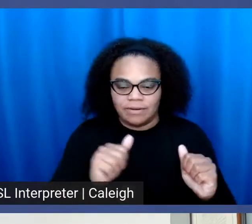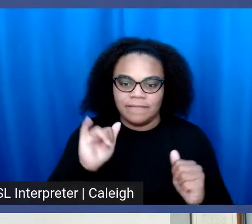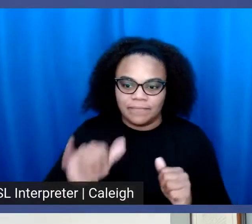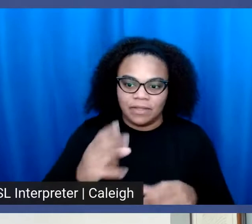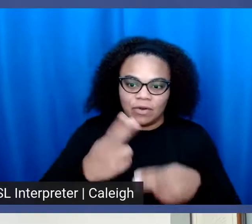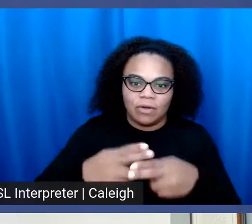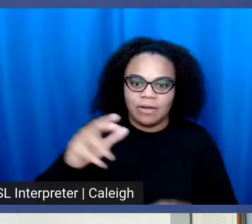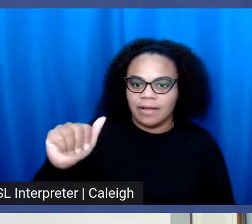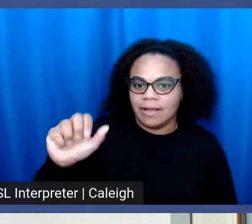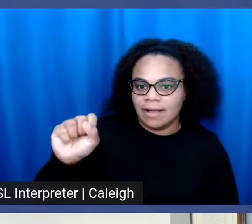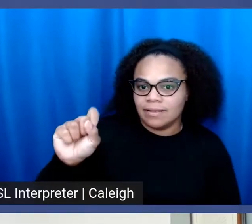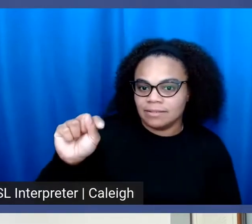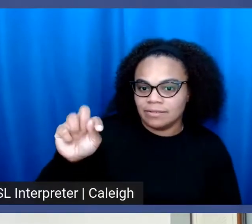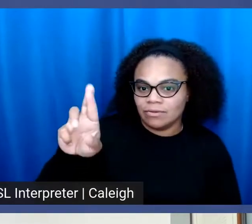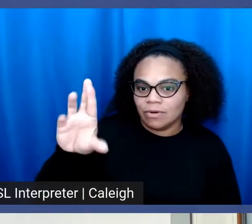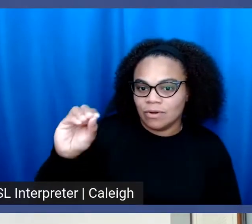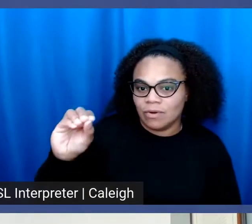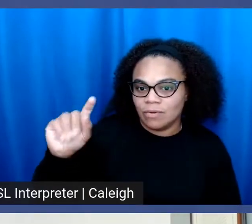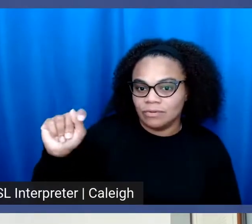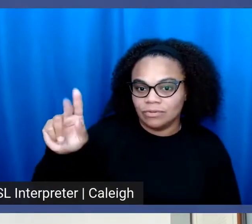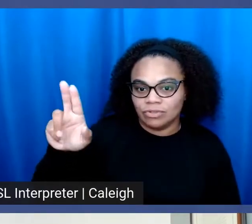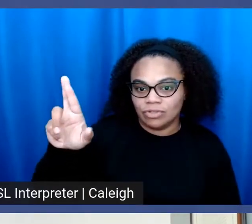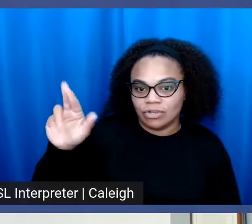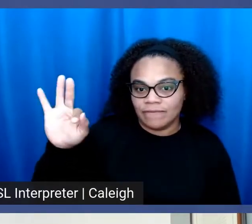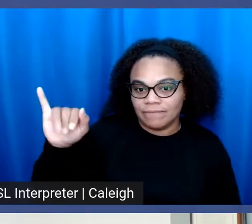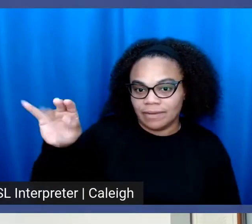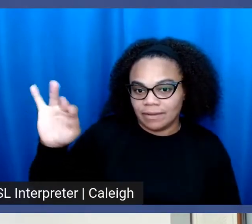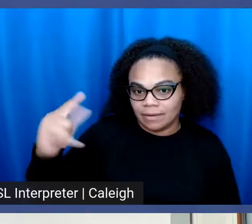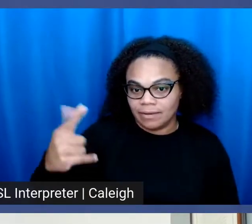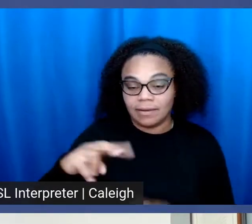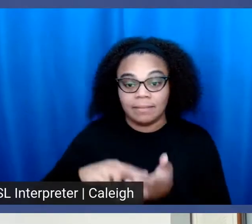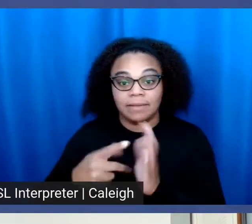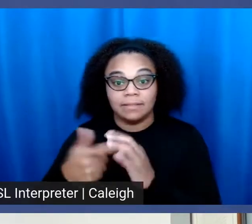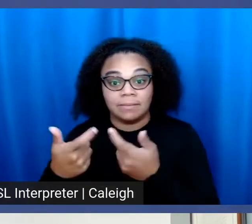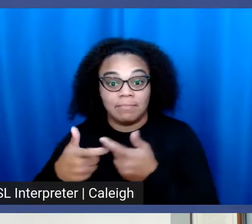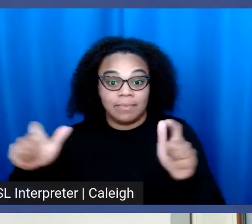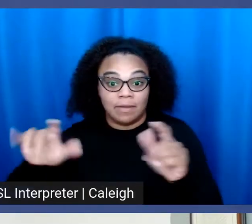where larger organizations take advantage of